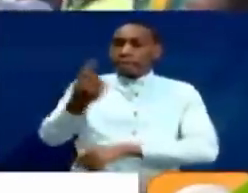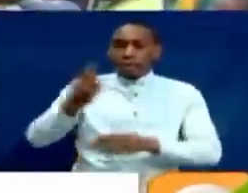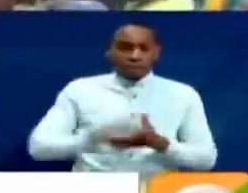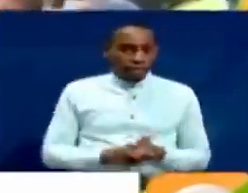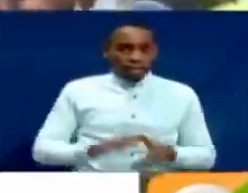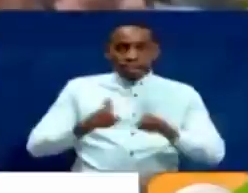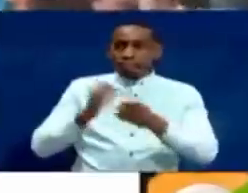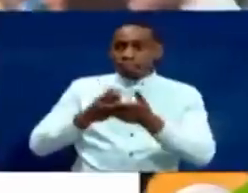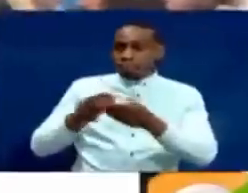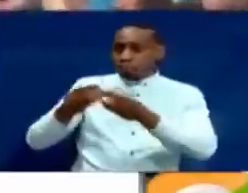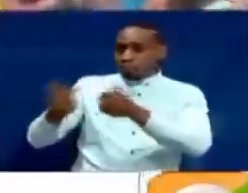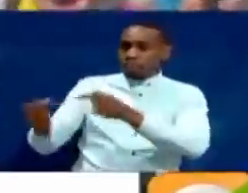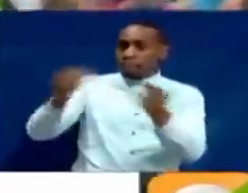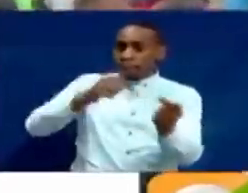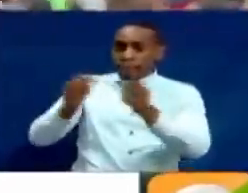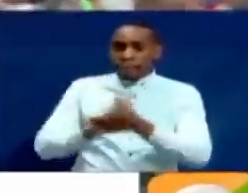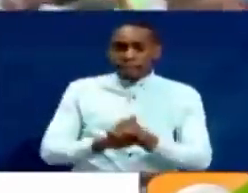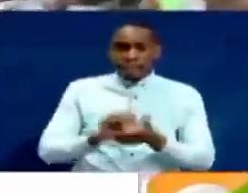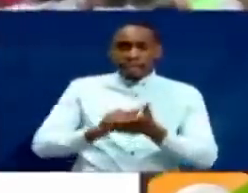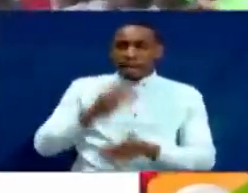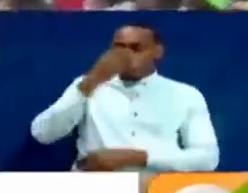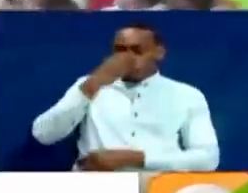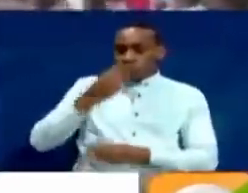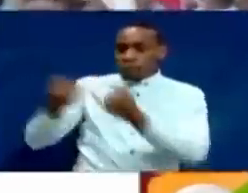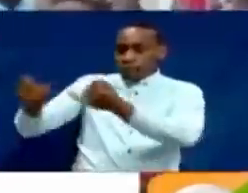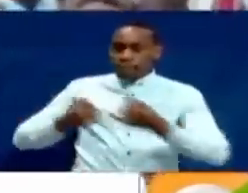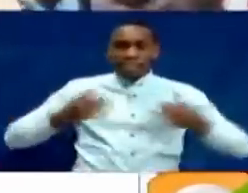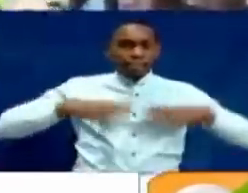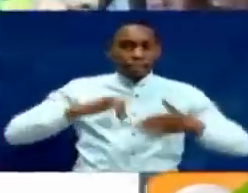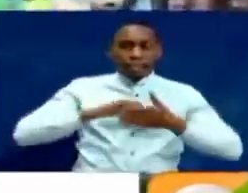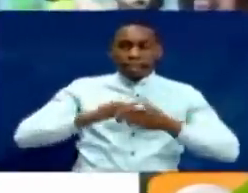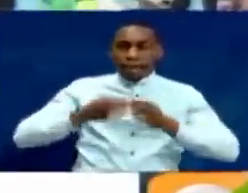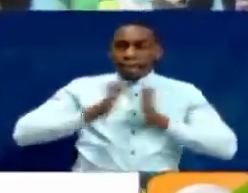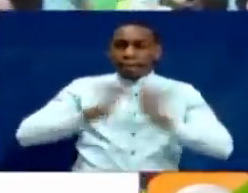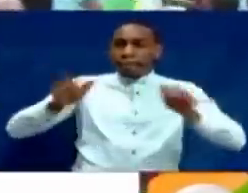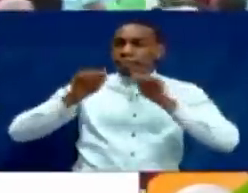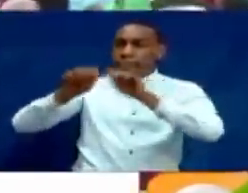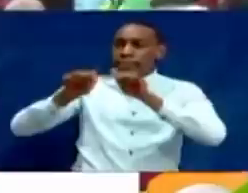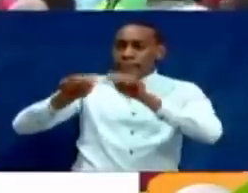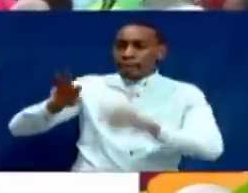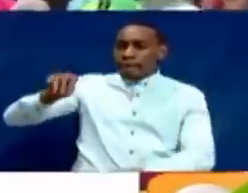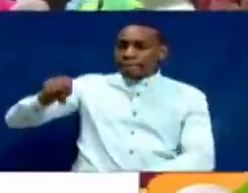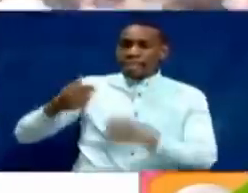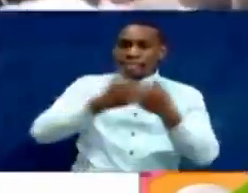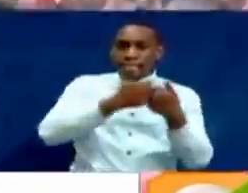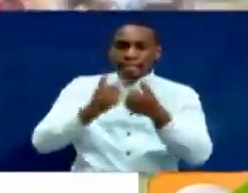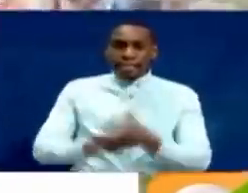Having seemingly overcome their apparent showdown, a bullish DP invited the crowd to publicly brush off Wambugu's